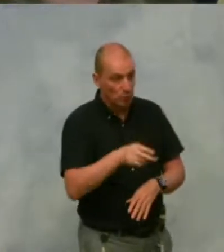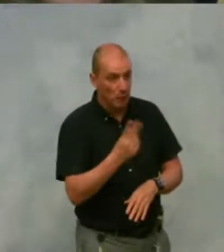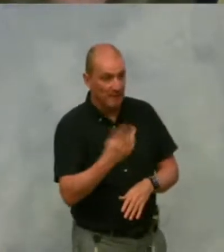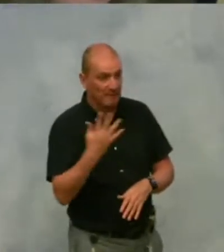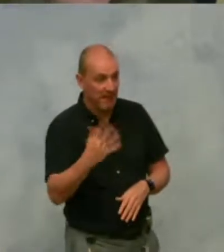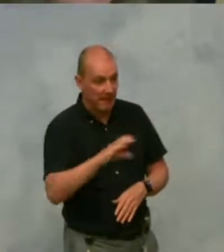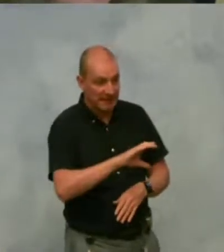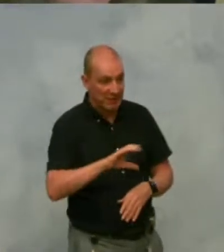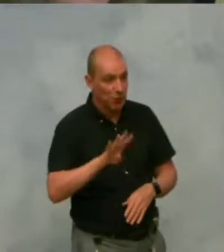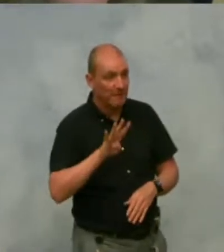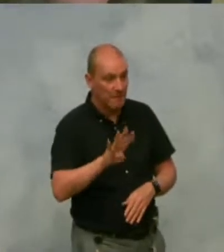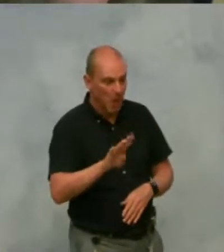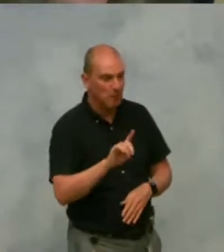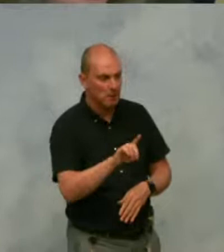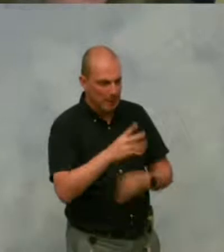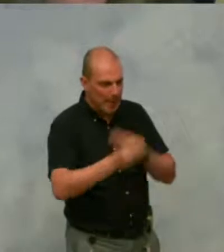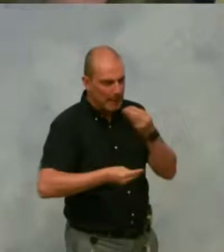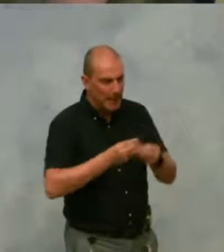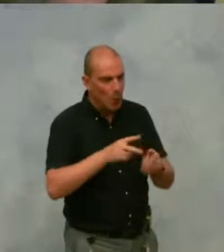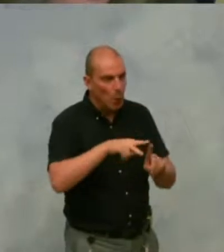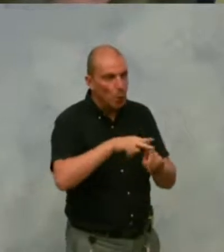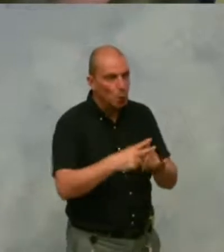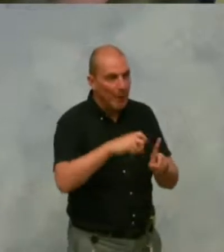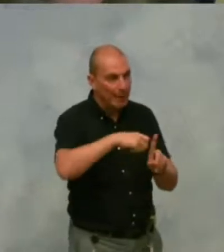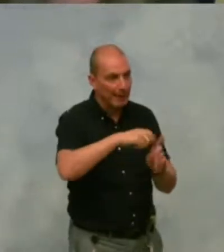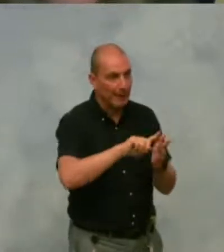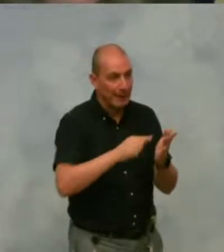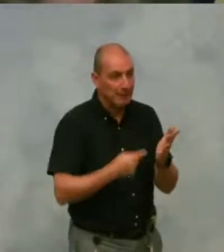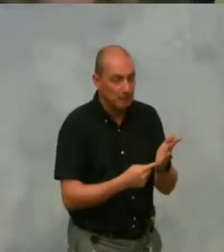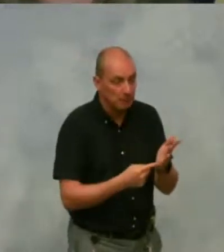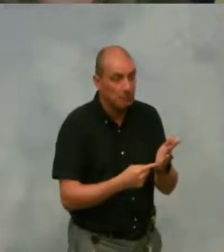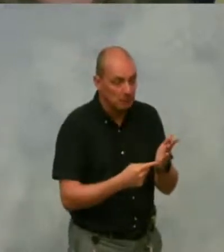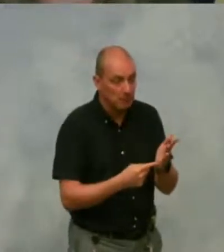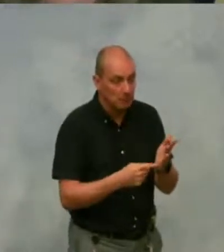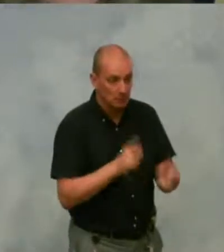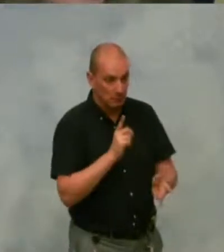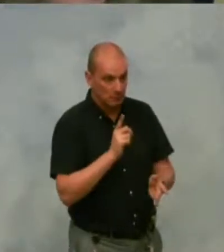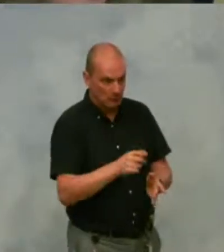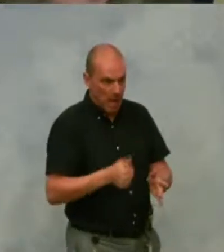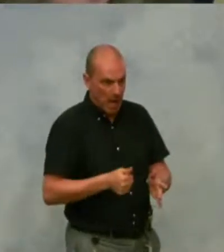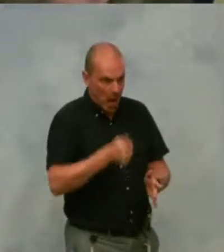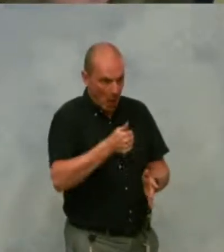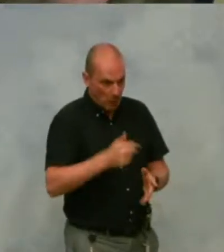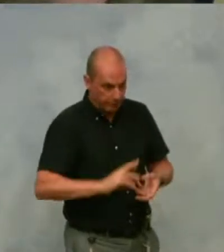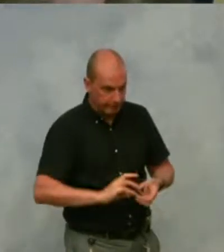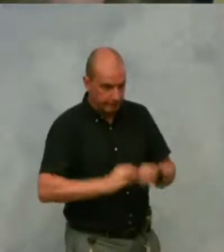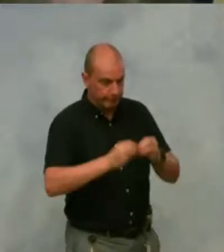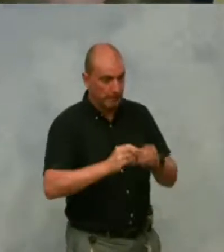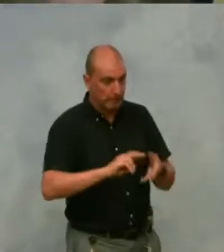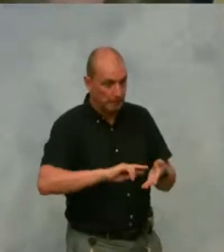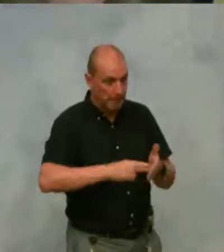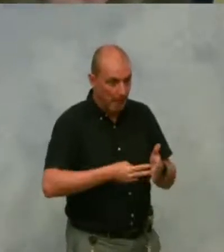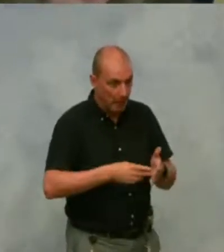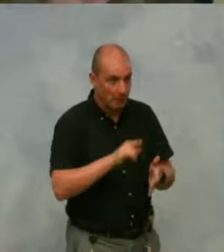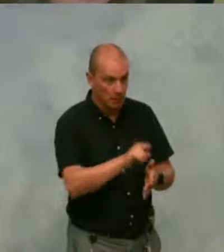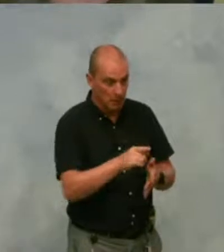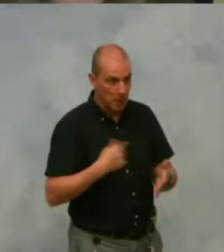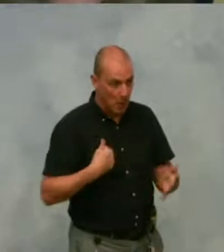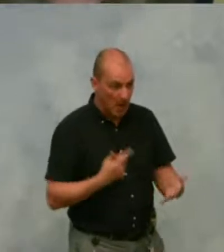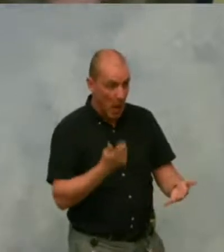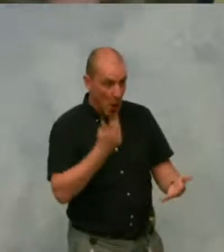the toolkit that we use in order to develop the workforce plan. It's pretty straightforward. So we look at what are the